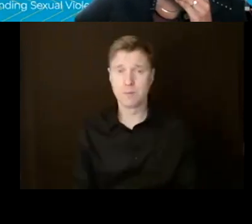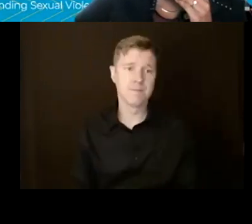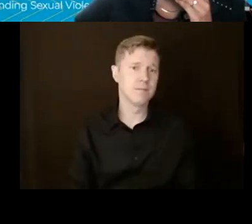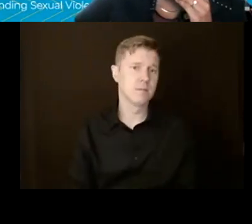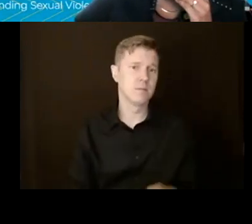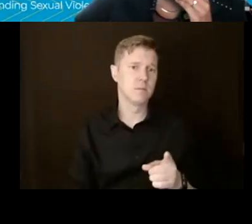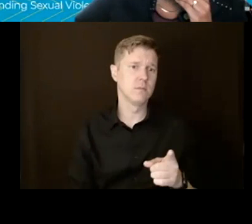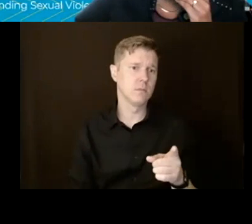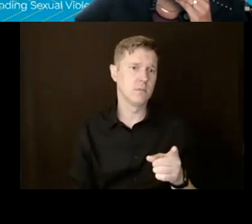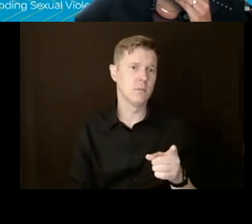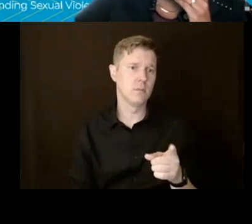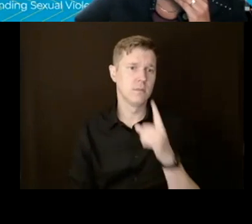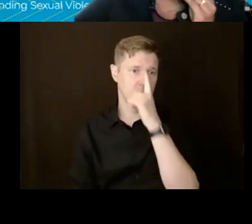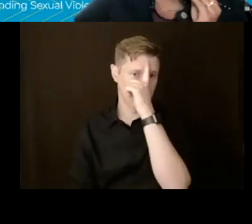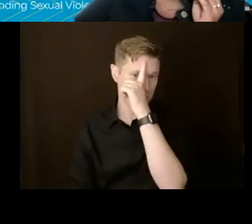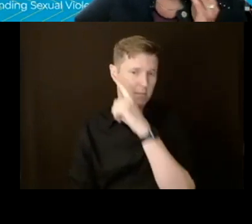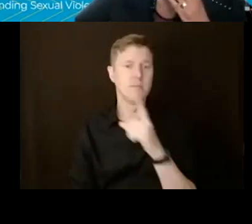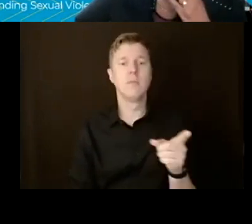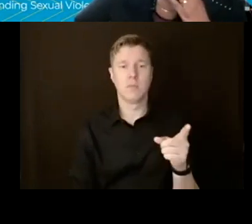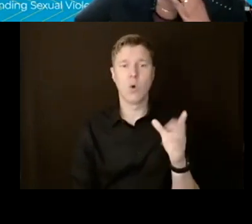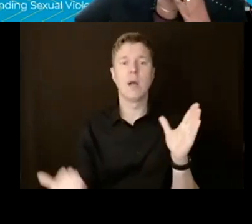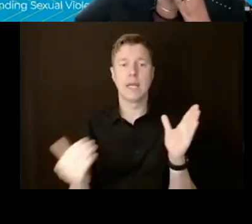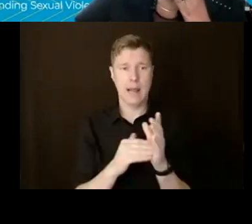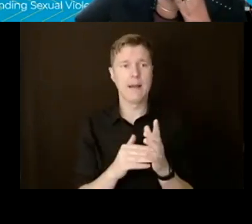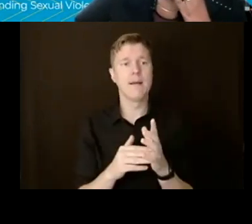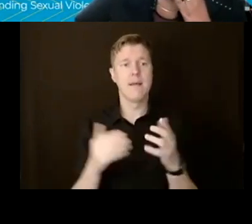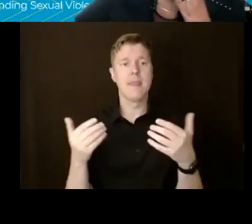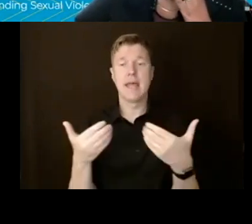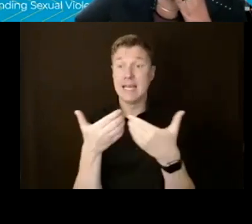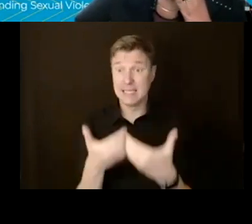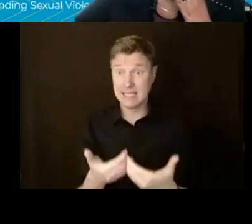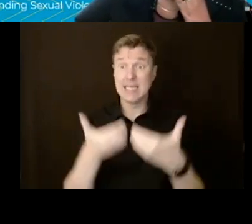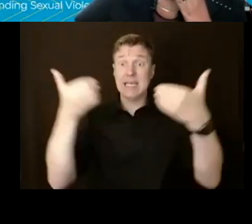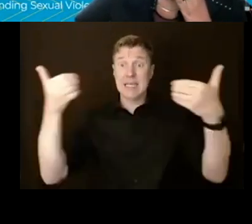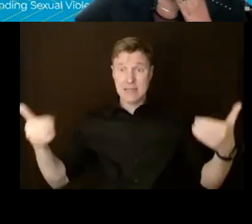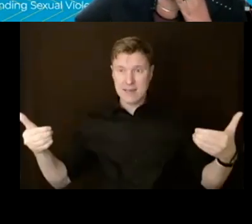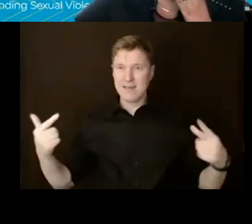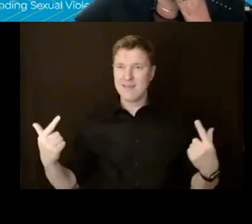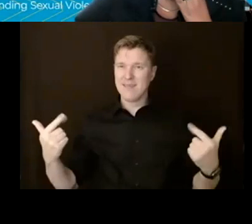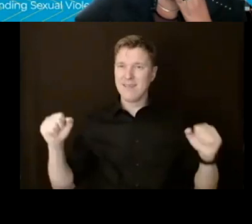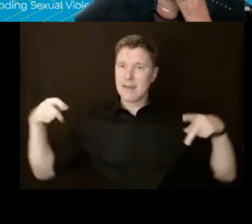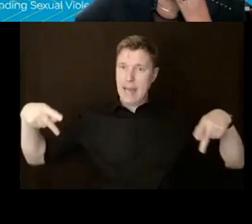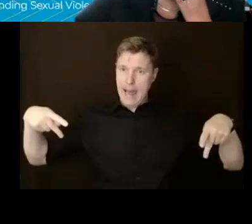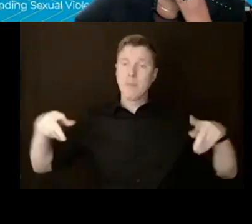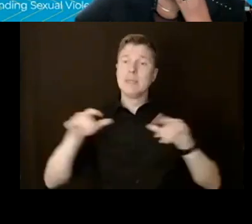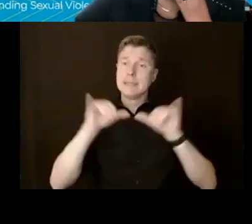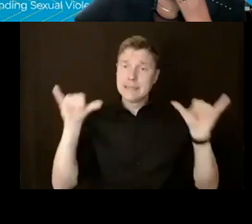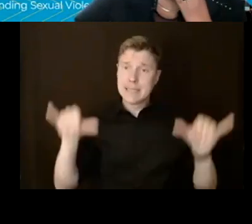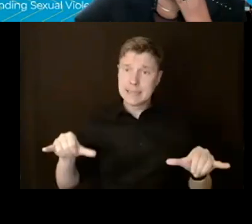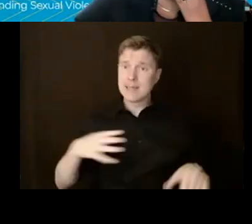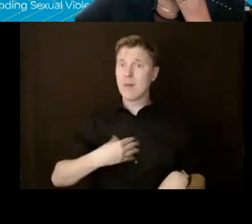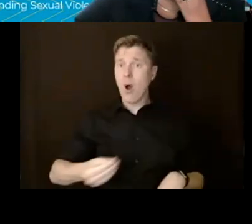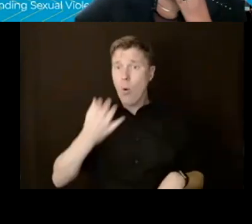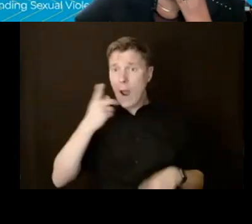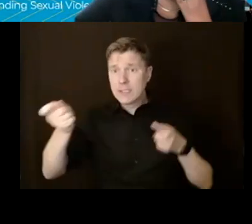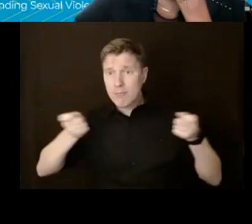Oh yeah, so again, the big wideness and vastness of gaps, systems, white supremacy, it allows us to